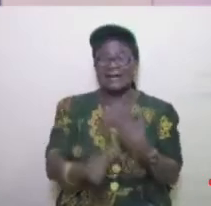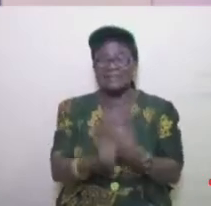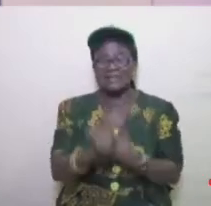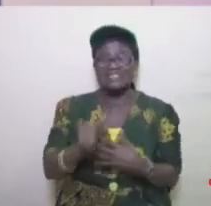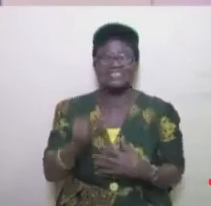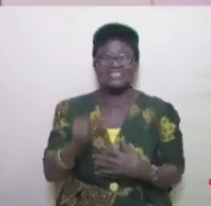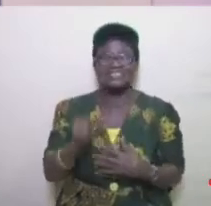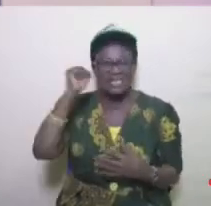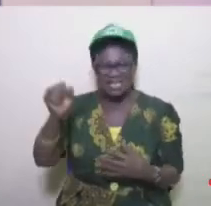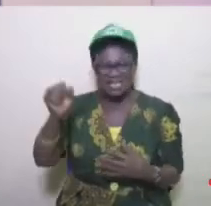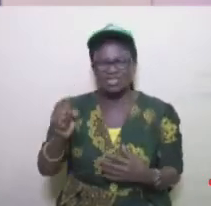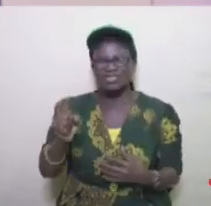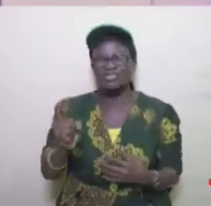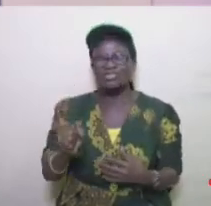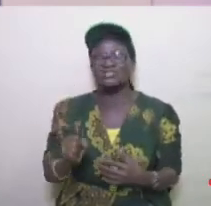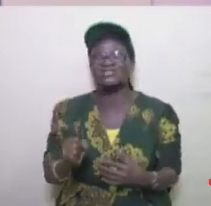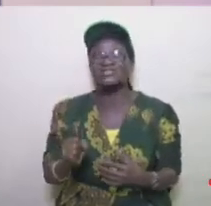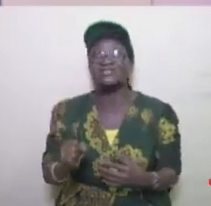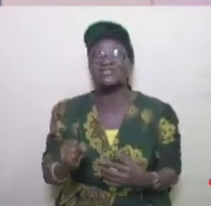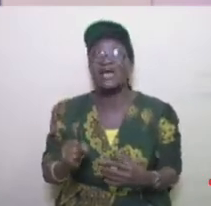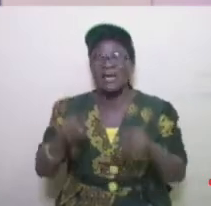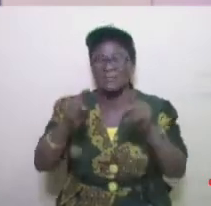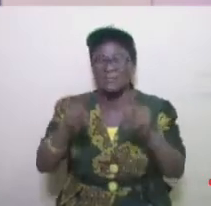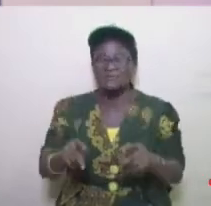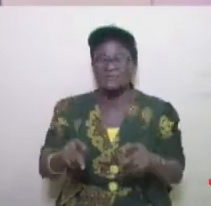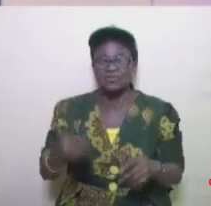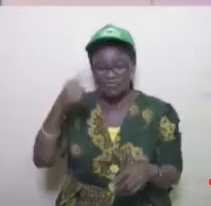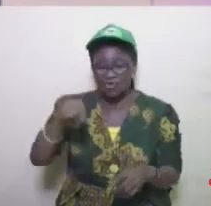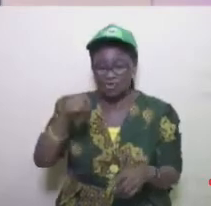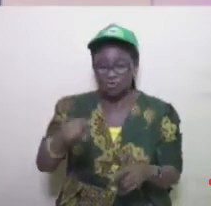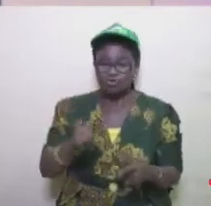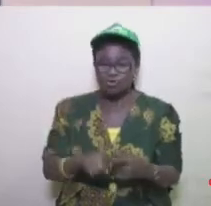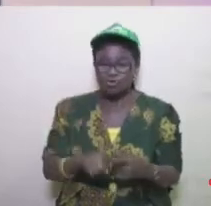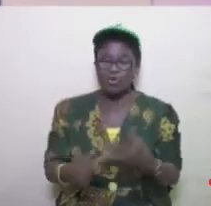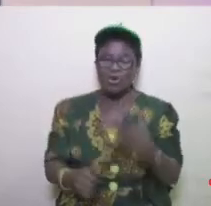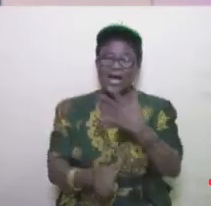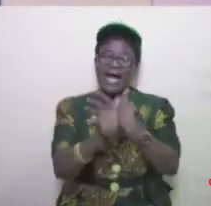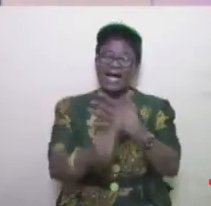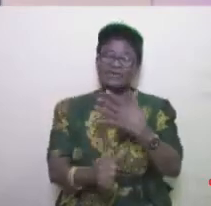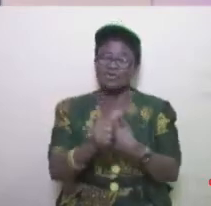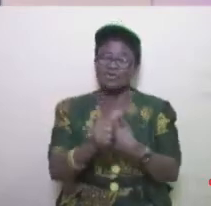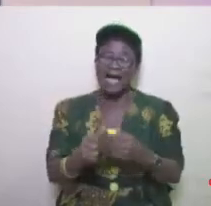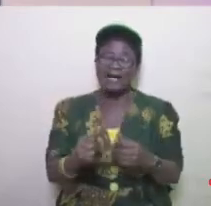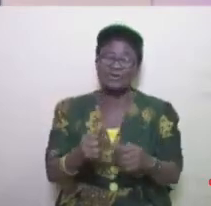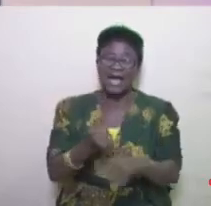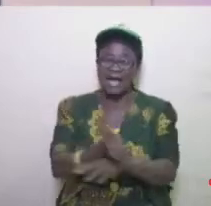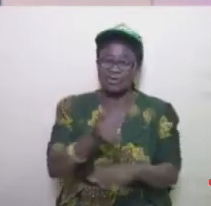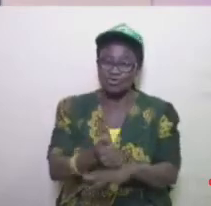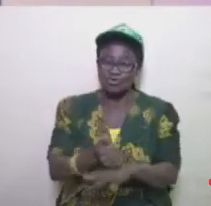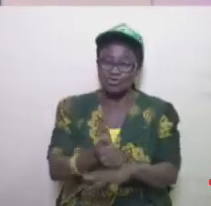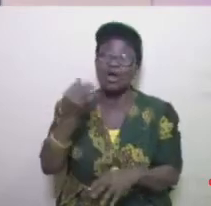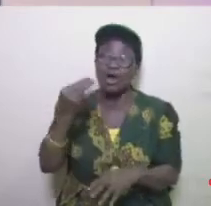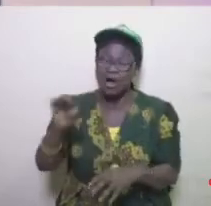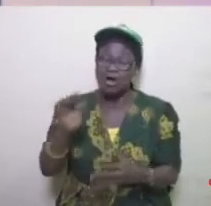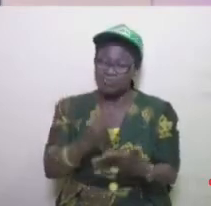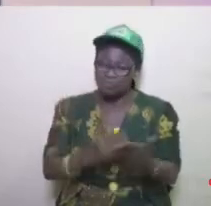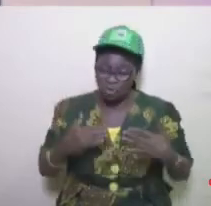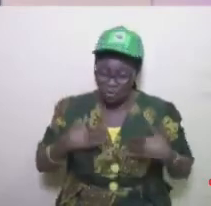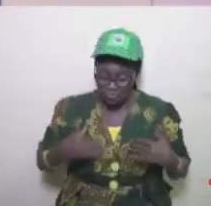upright man. For you to accuse somebody of such serious